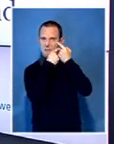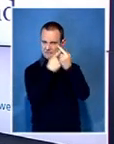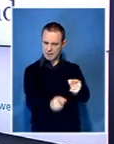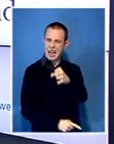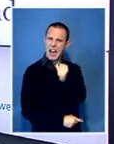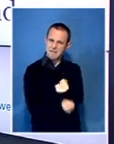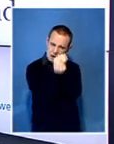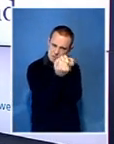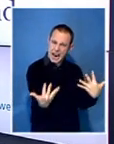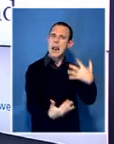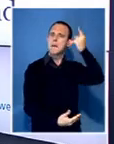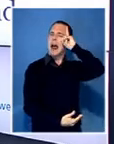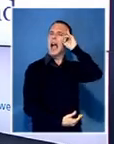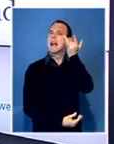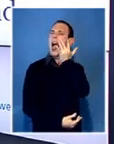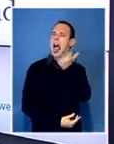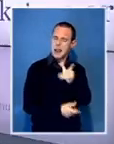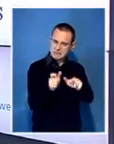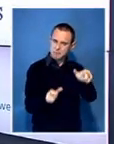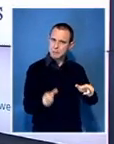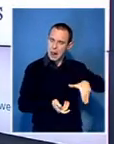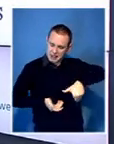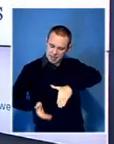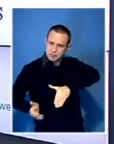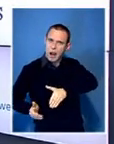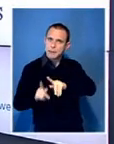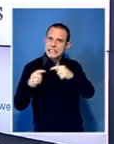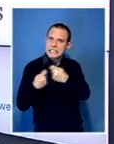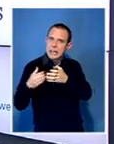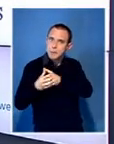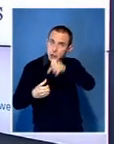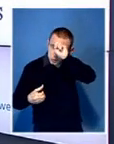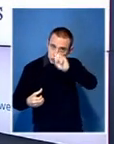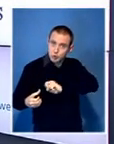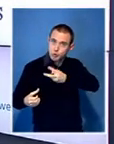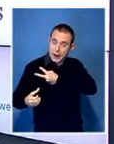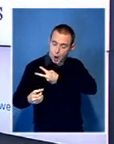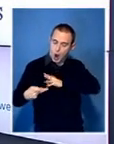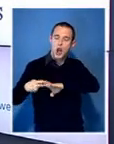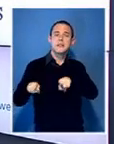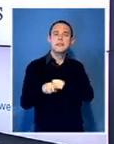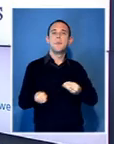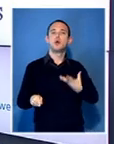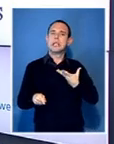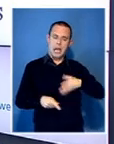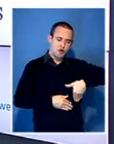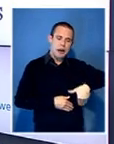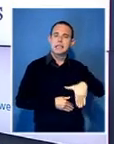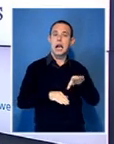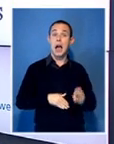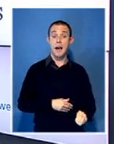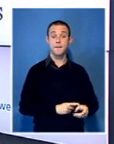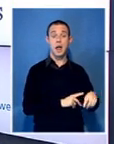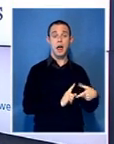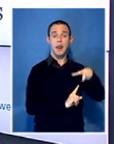coloured players in the Springbok and Proteas side. He hashtag us at SABC Elections. Another one from, I think it's Machale Macha, who